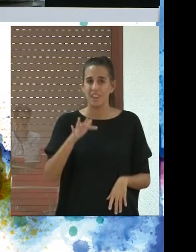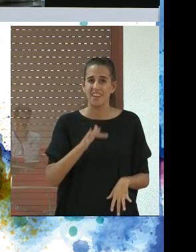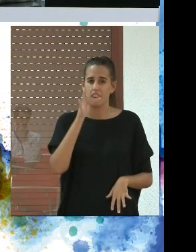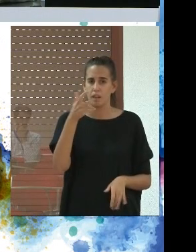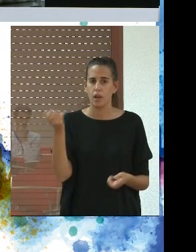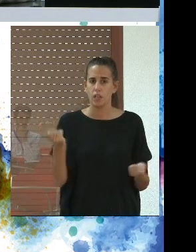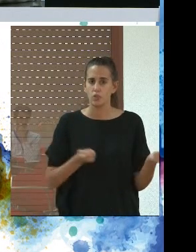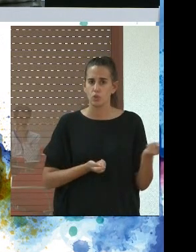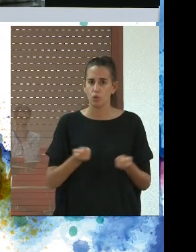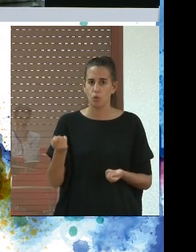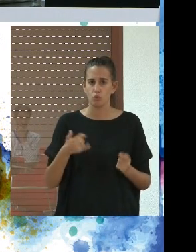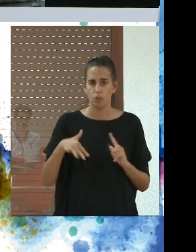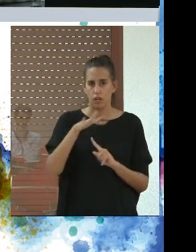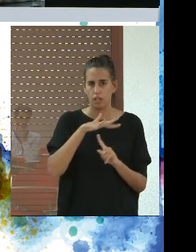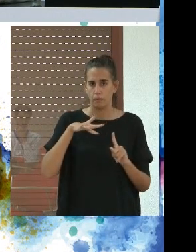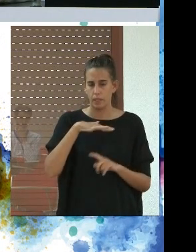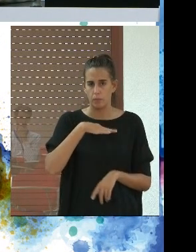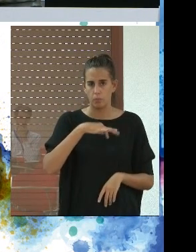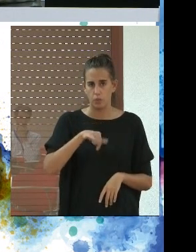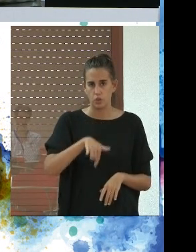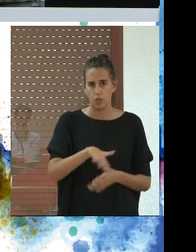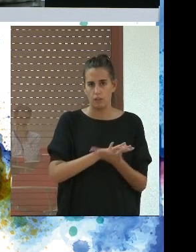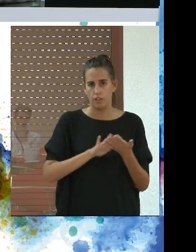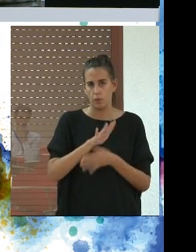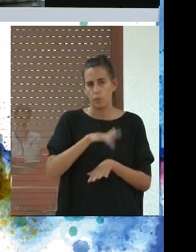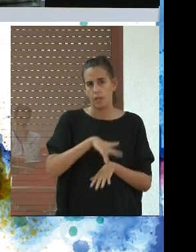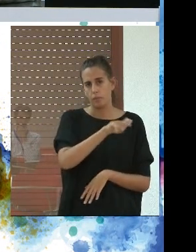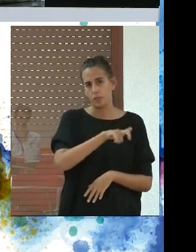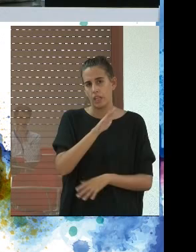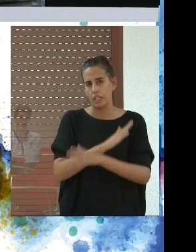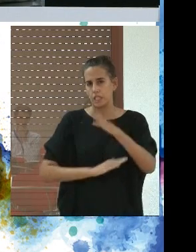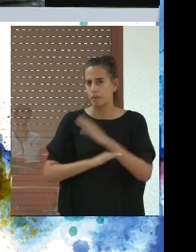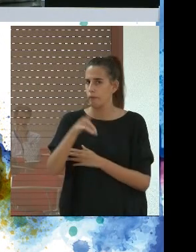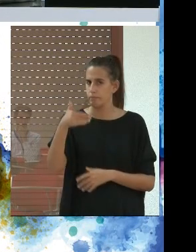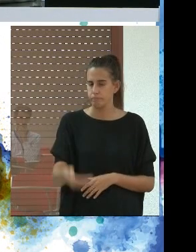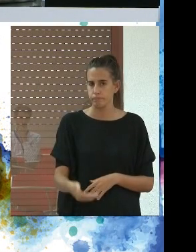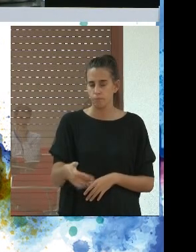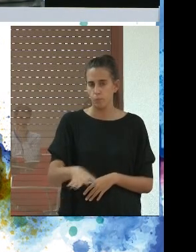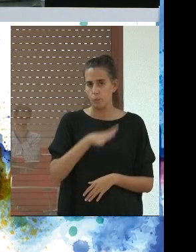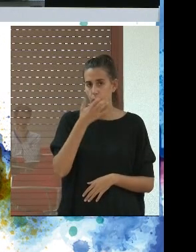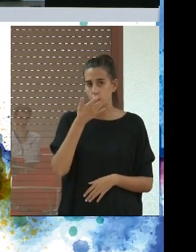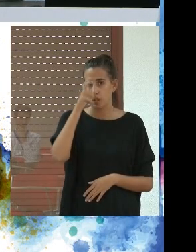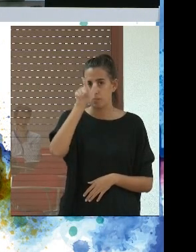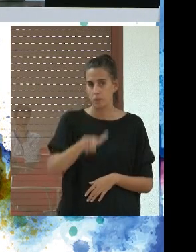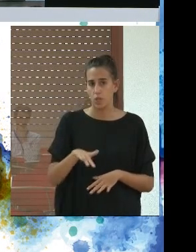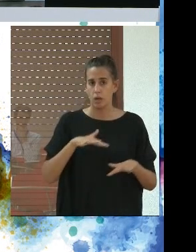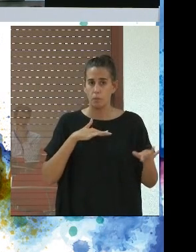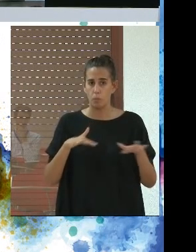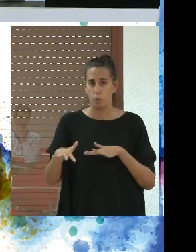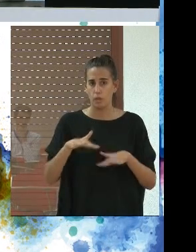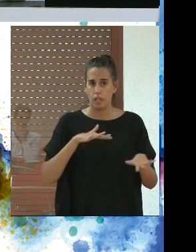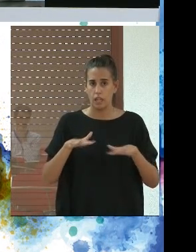results so that the person can move the wheelchair and control the devices within the range of action. And I'm talking